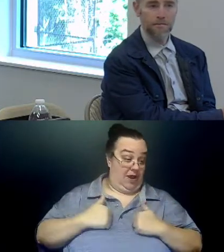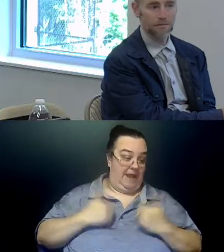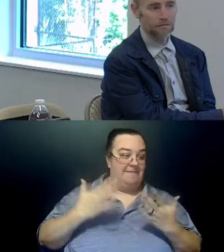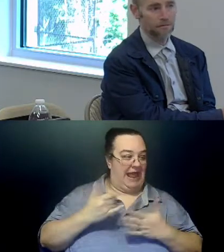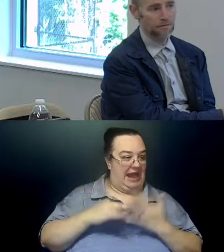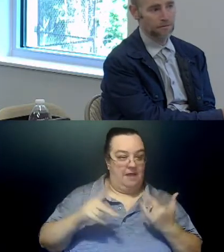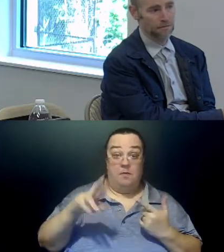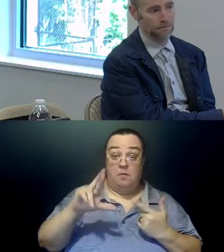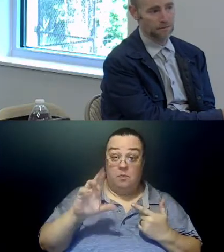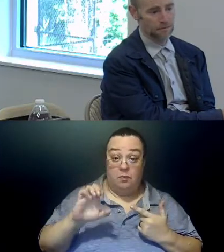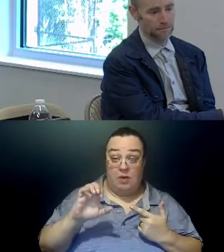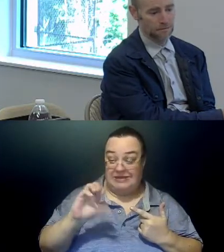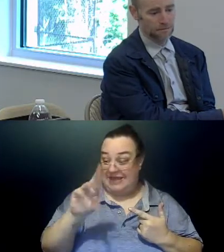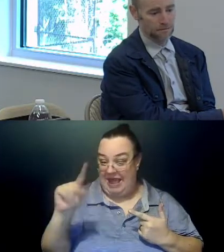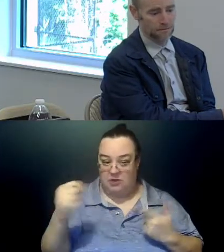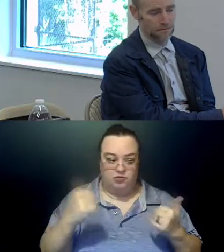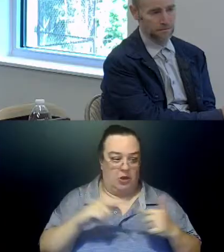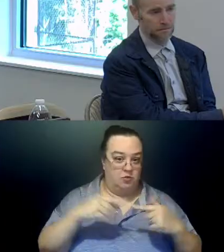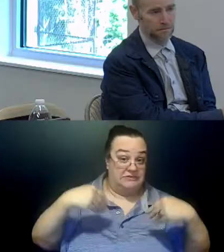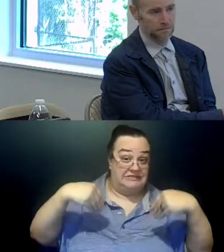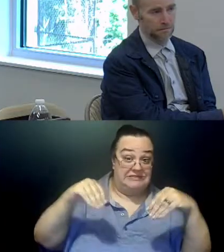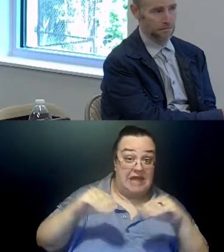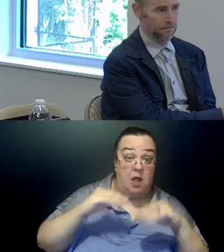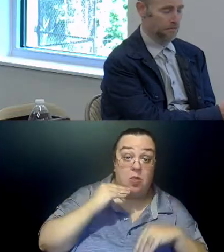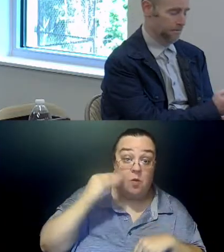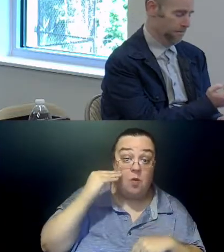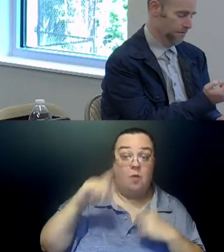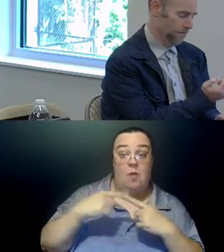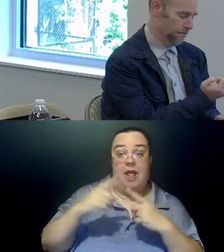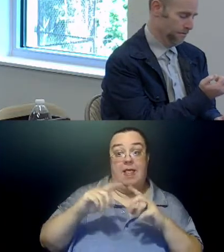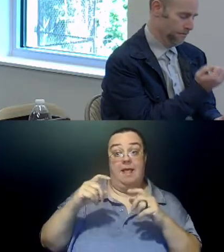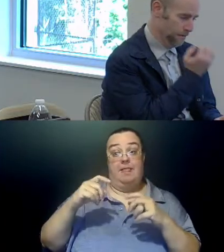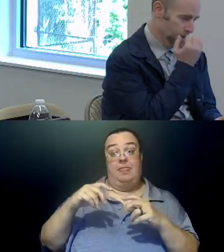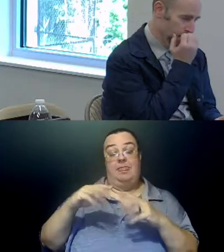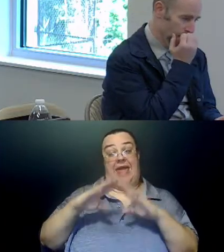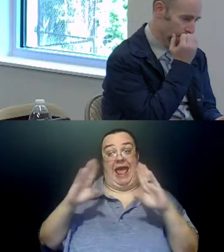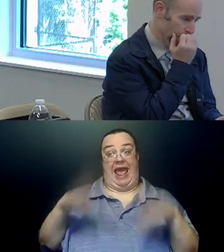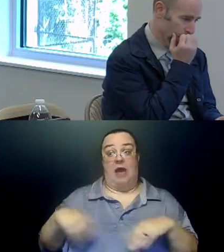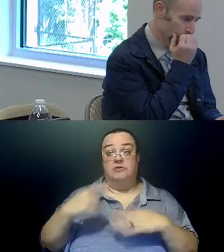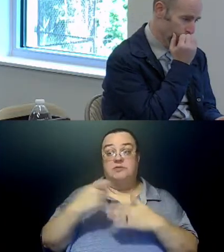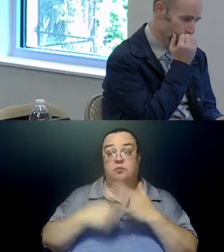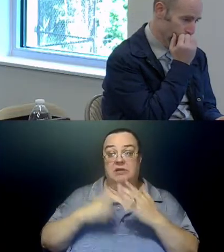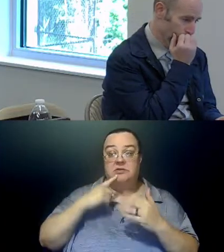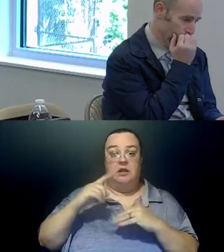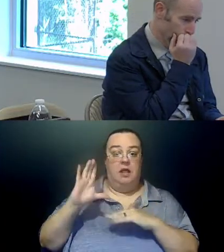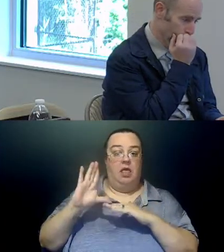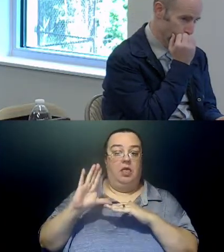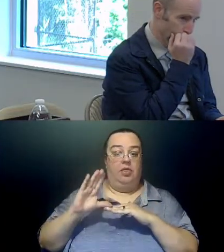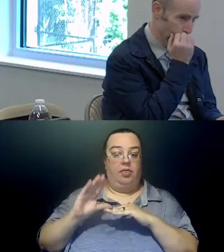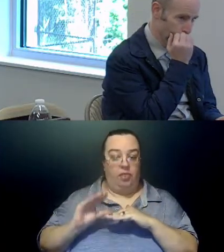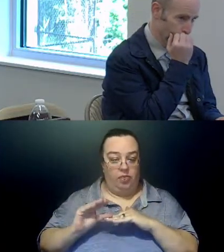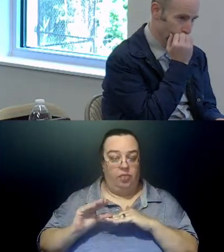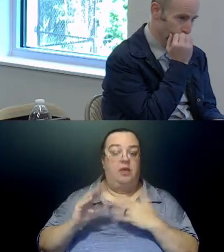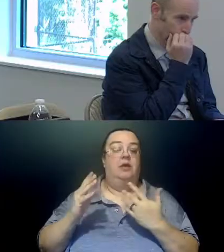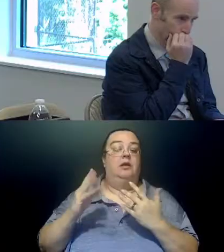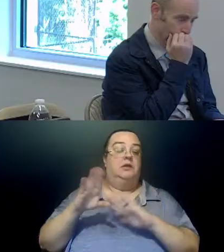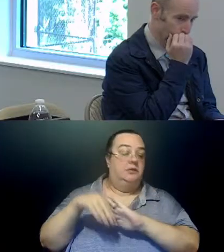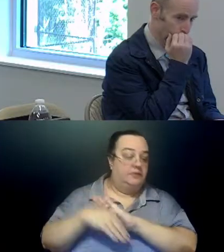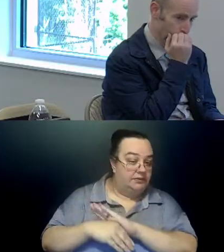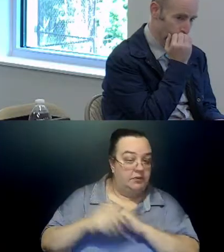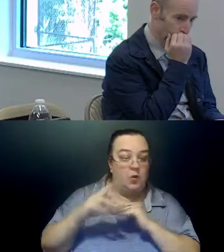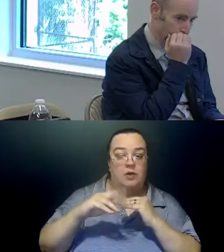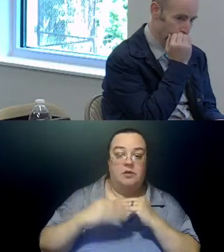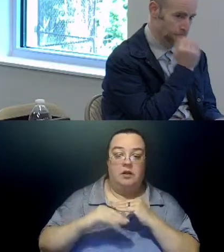trying to sell their homes when house prices in the area are declining and stagnating, making it even more financially difficult for them.